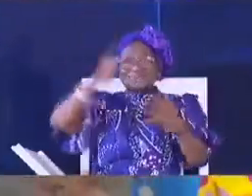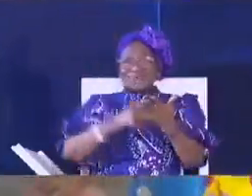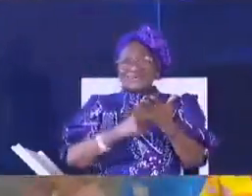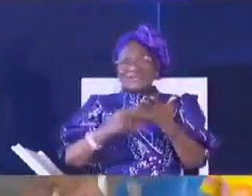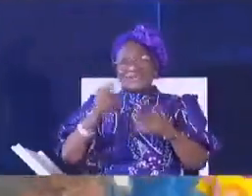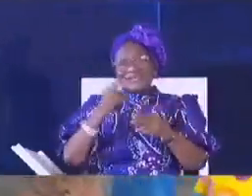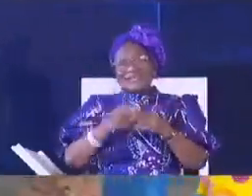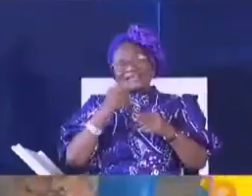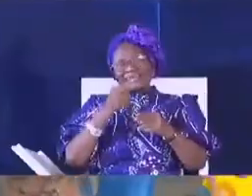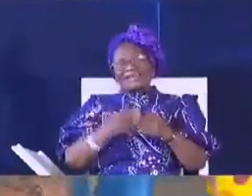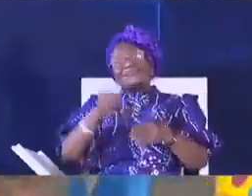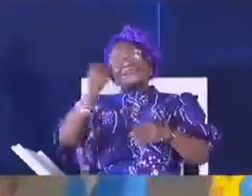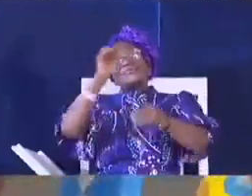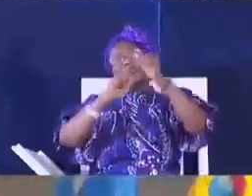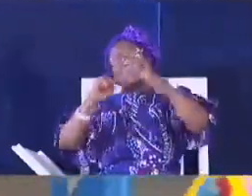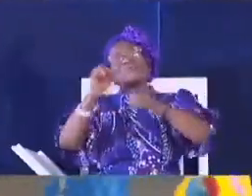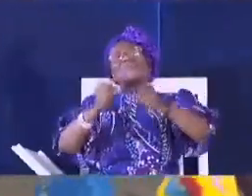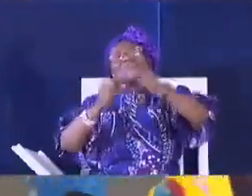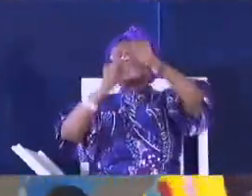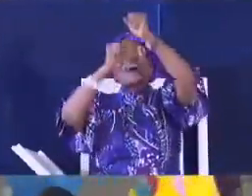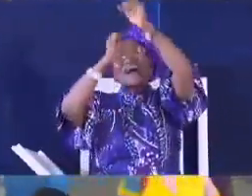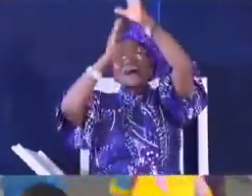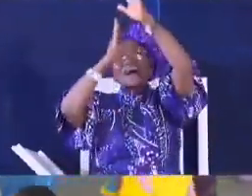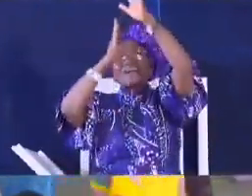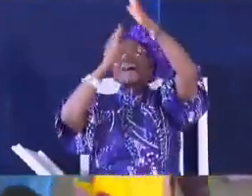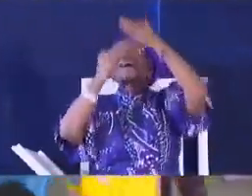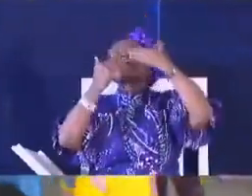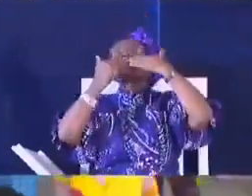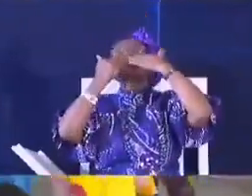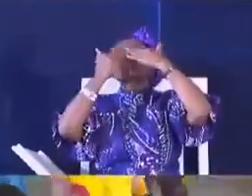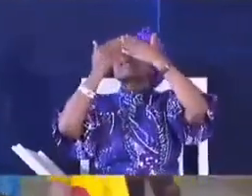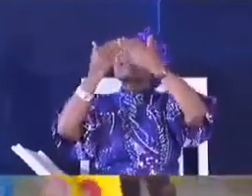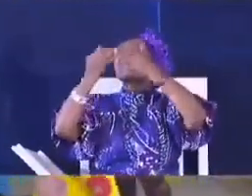Oh, Daddy, thank you, thank you, thank you.